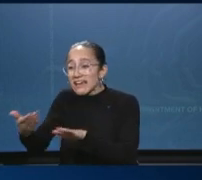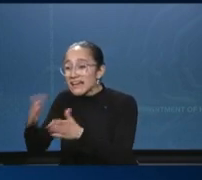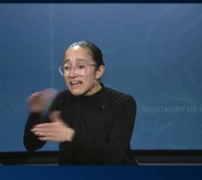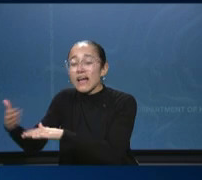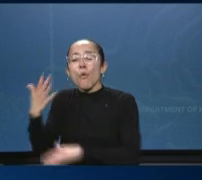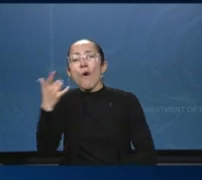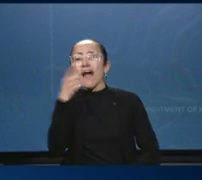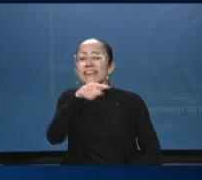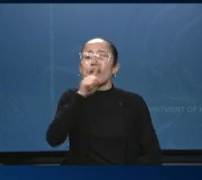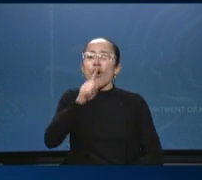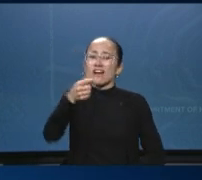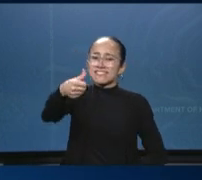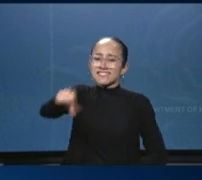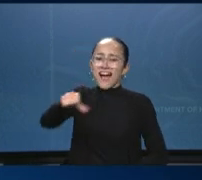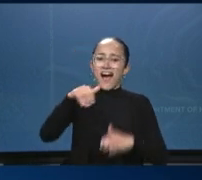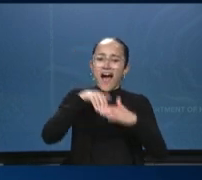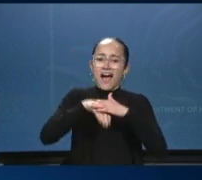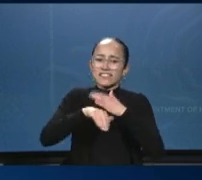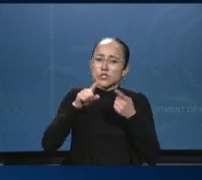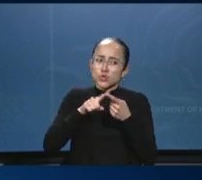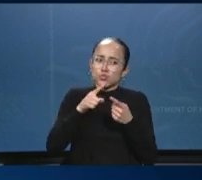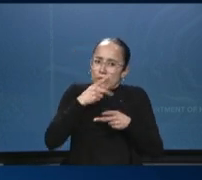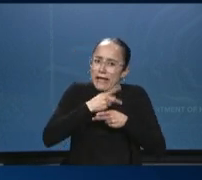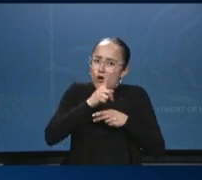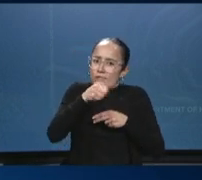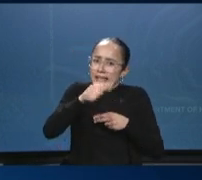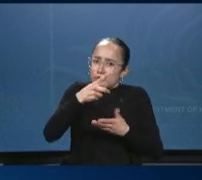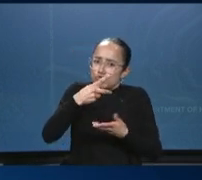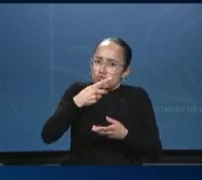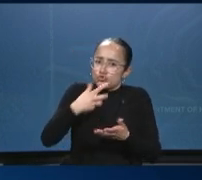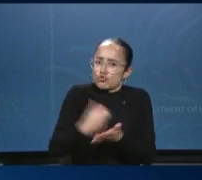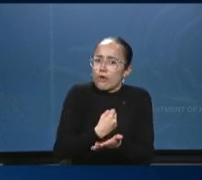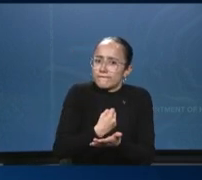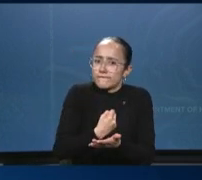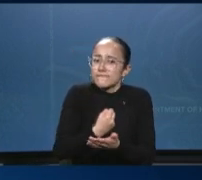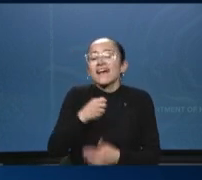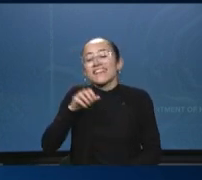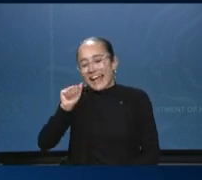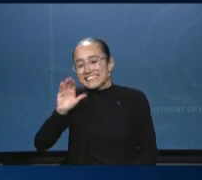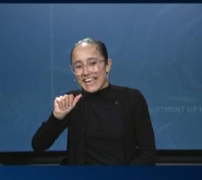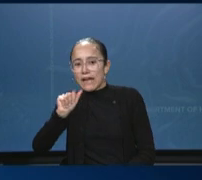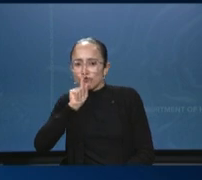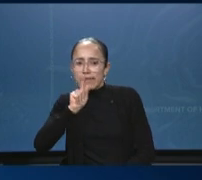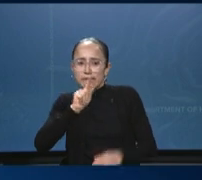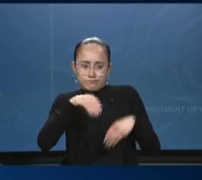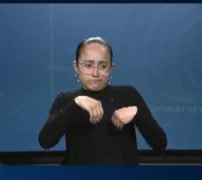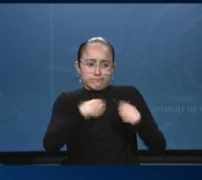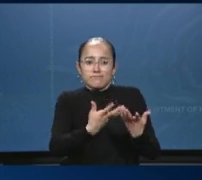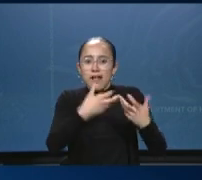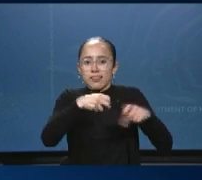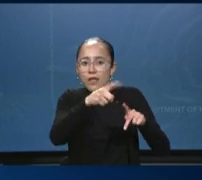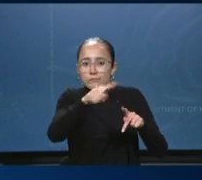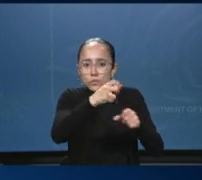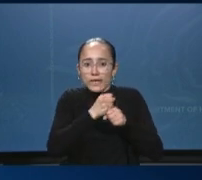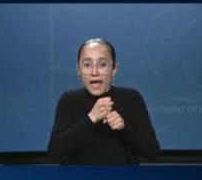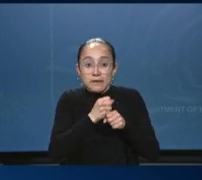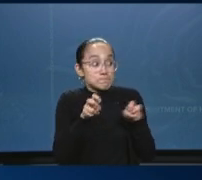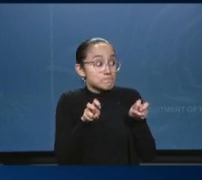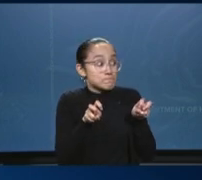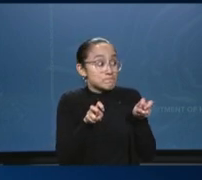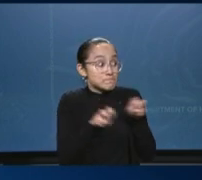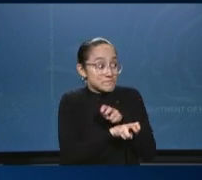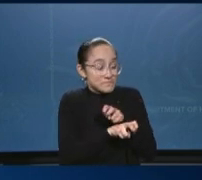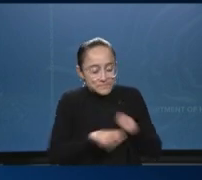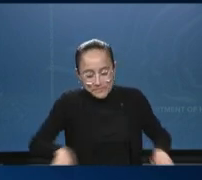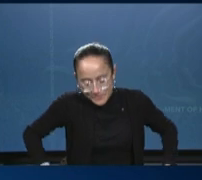care that they deserve and that the Affordable Care Act afforded them. Dan? I think I'd say two things,